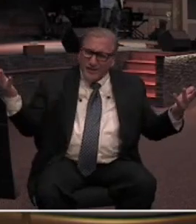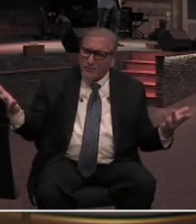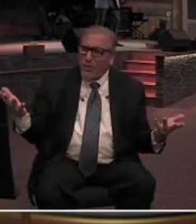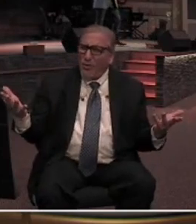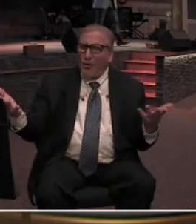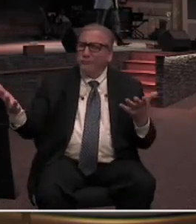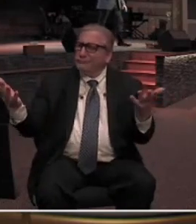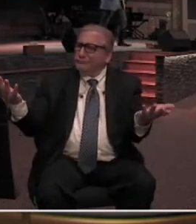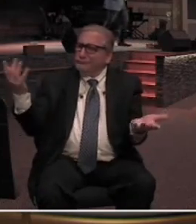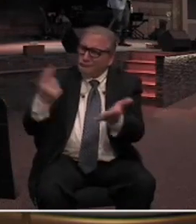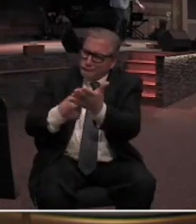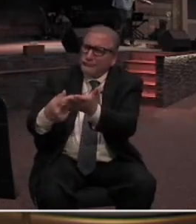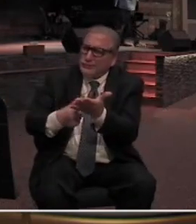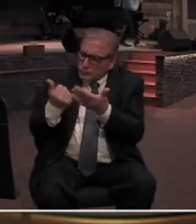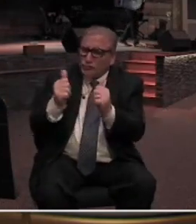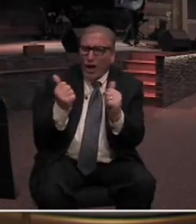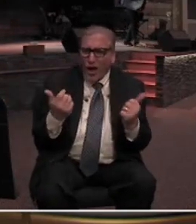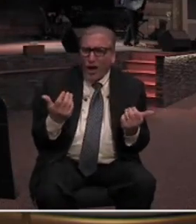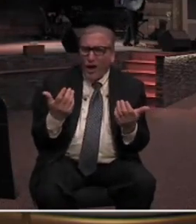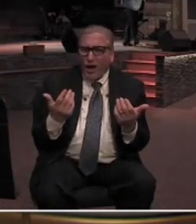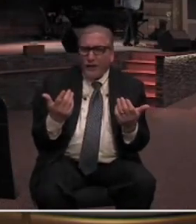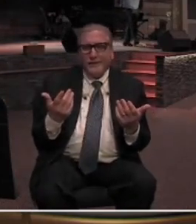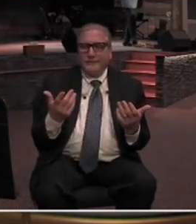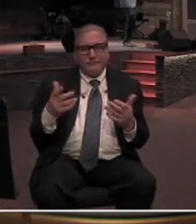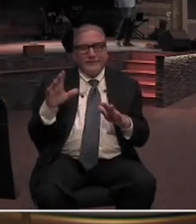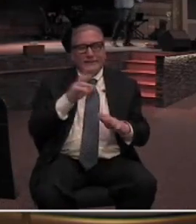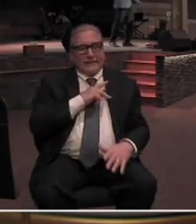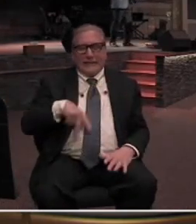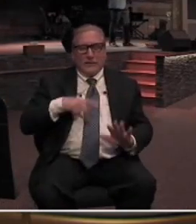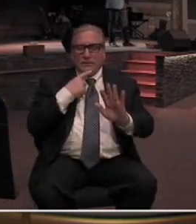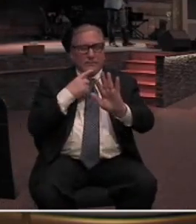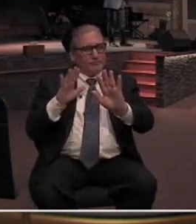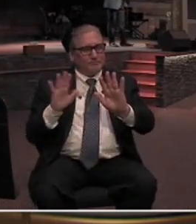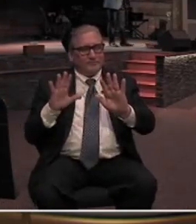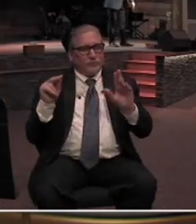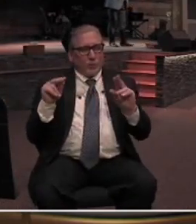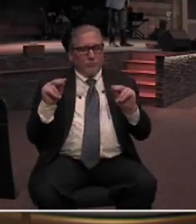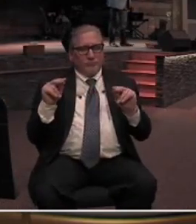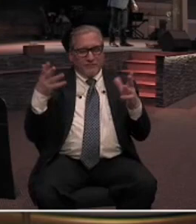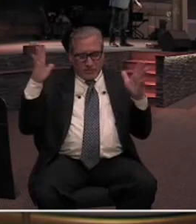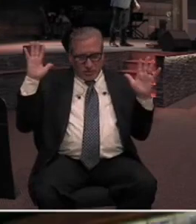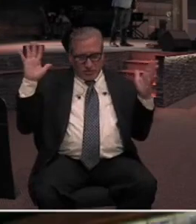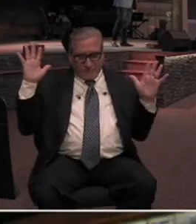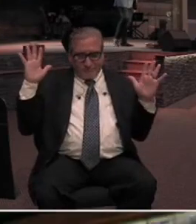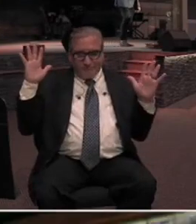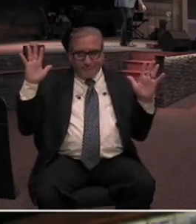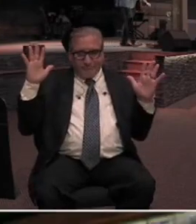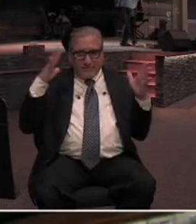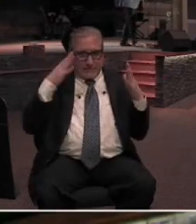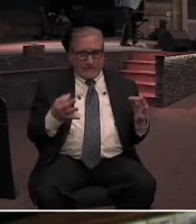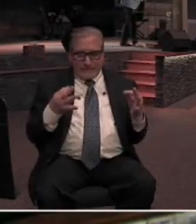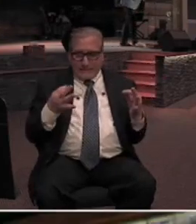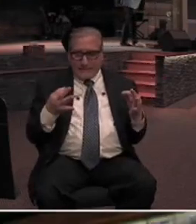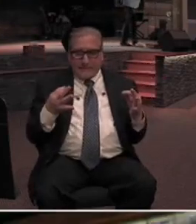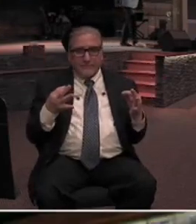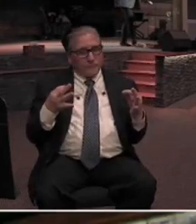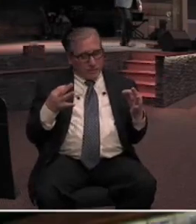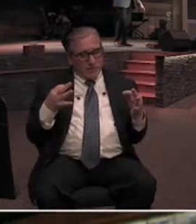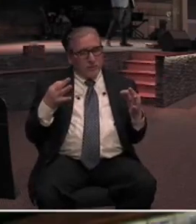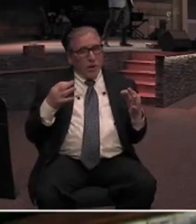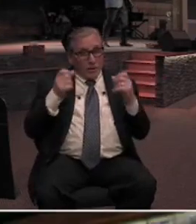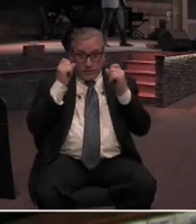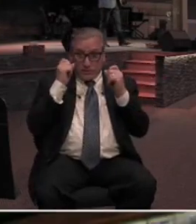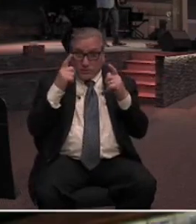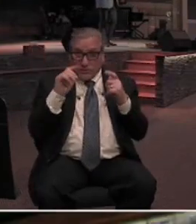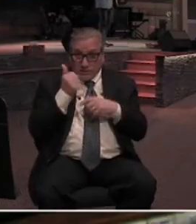That's not right. We can go with you. And King Achish said, sorry, the superiors have spoken. Just get up early in the